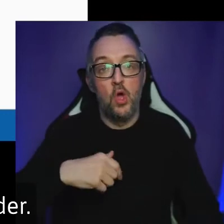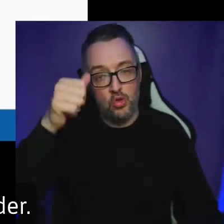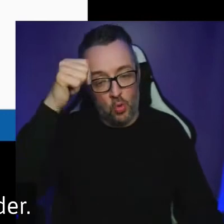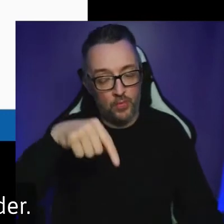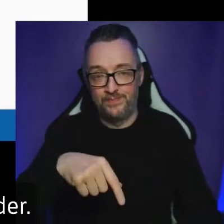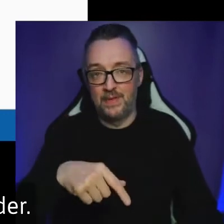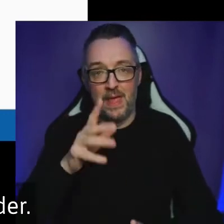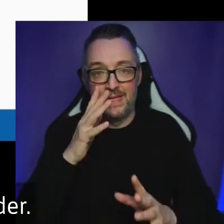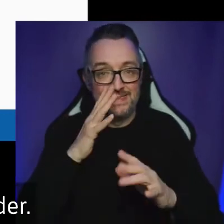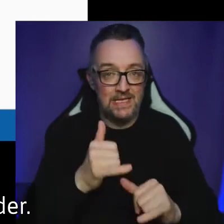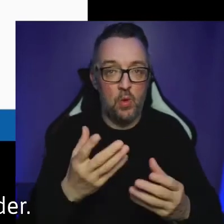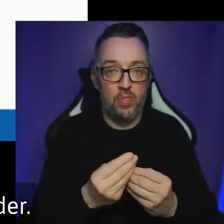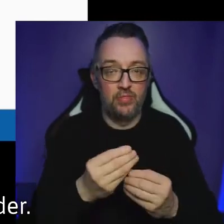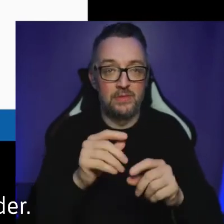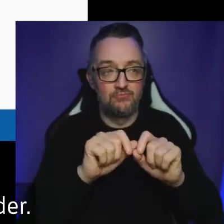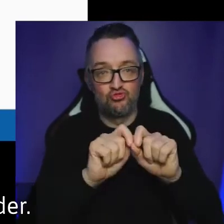can't test with a screen reader.